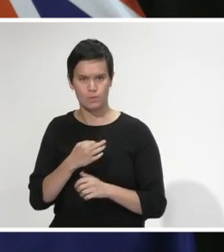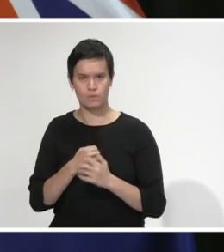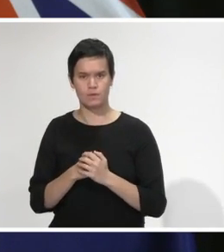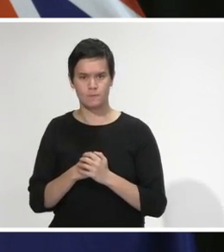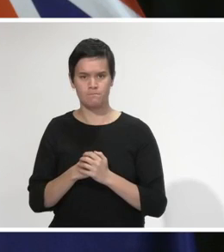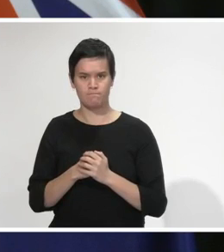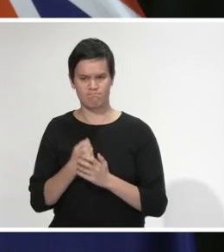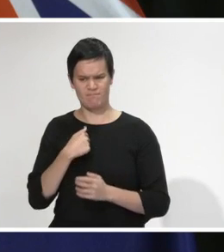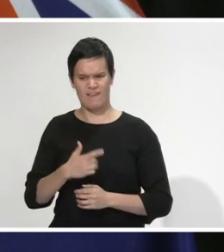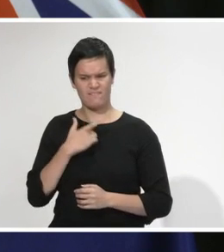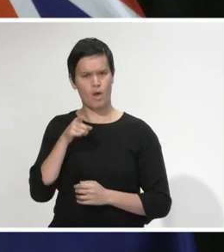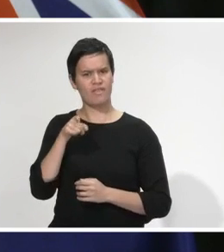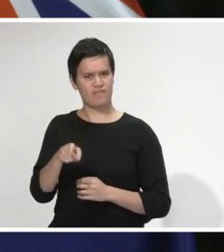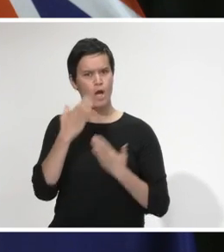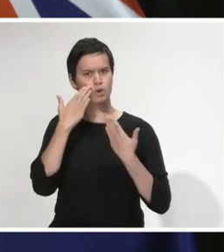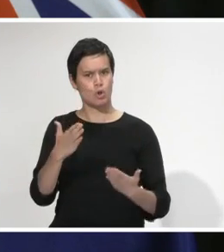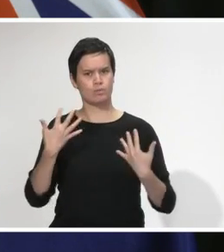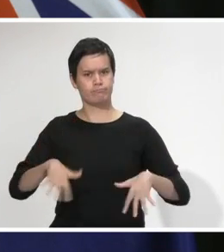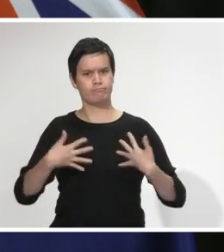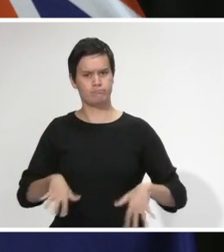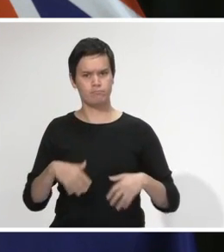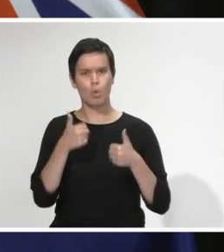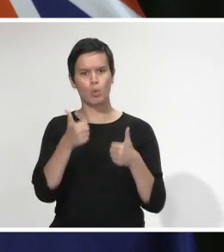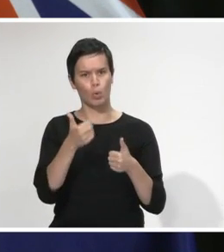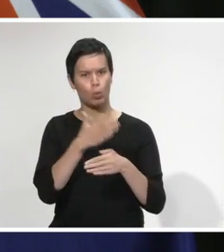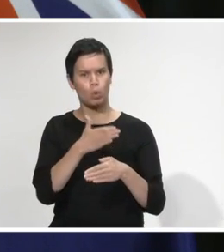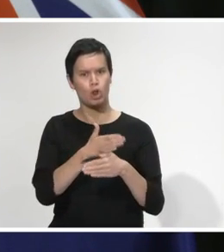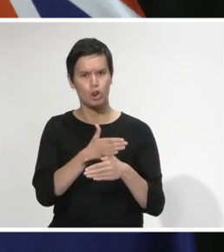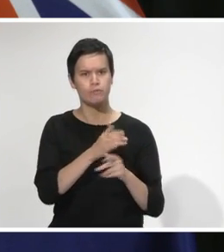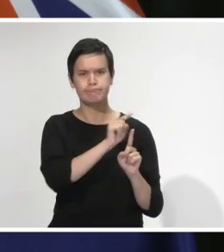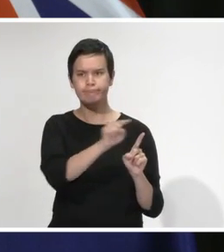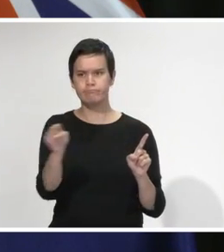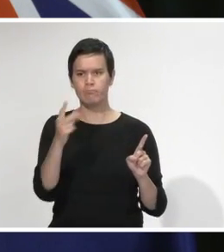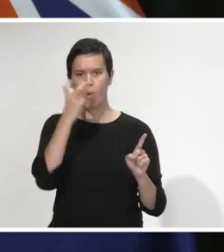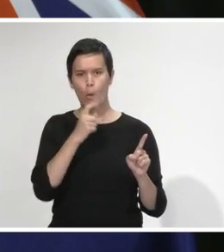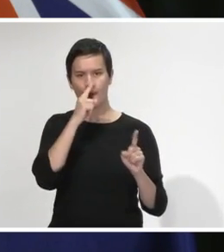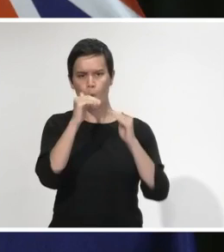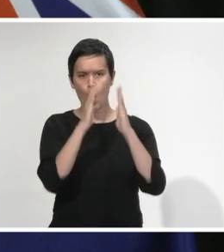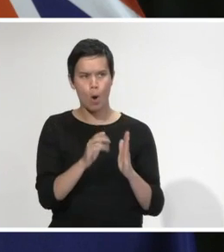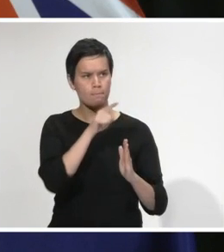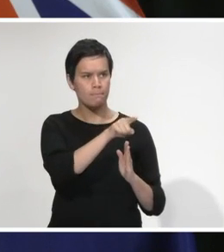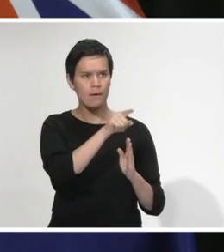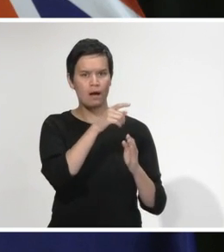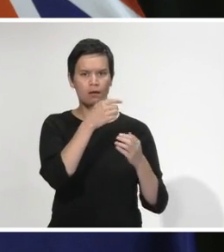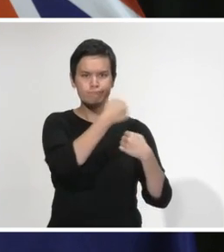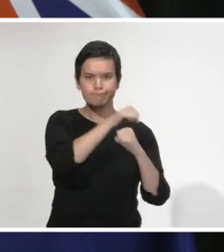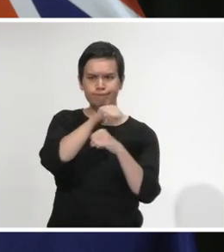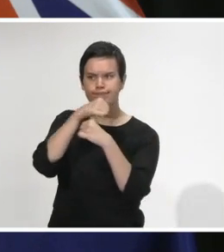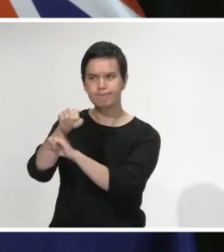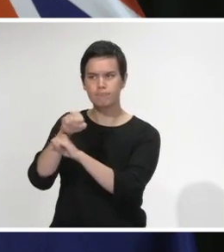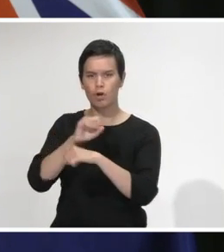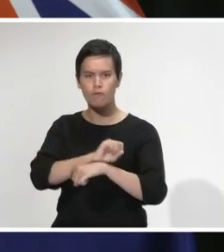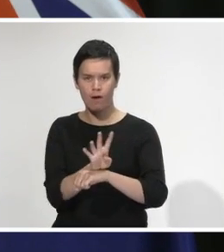and that's testament, I think, to the work that has gone on right across the sector to to prevent infections getting in the first place. I think it's